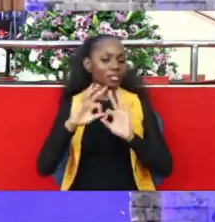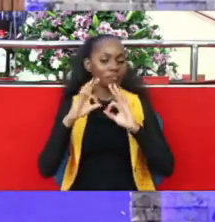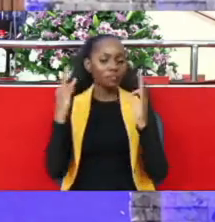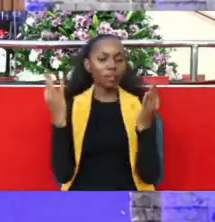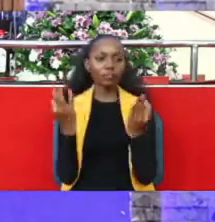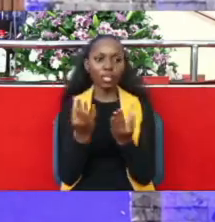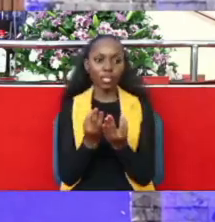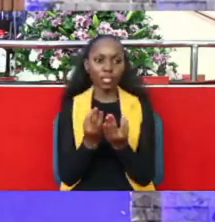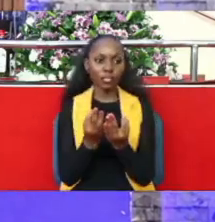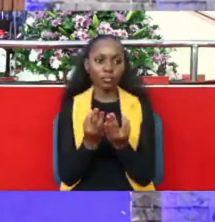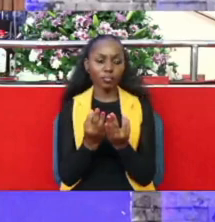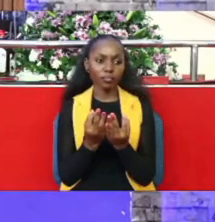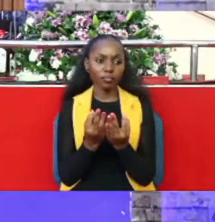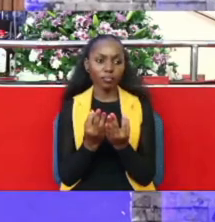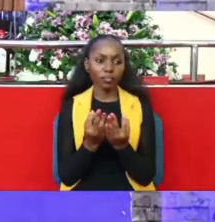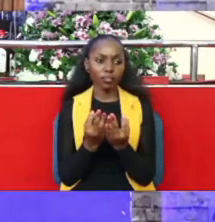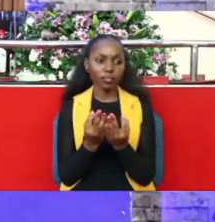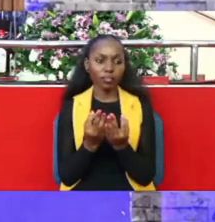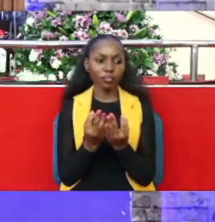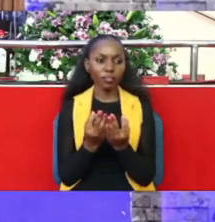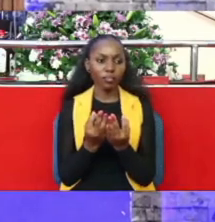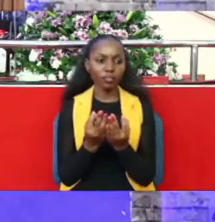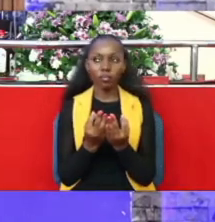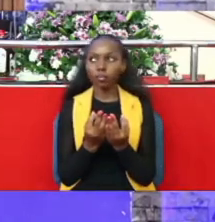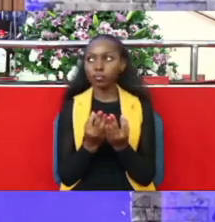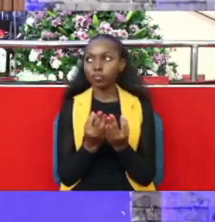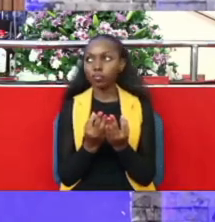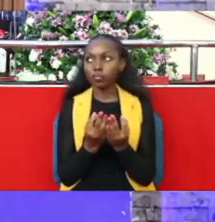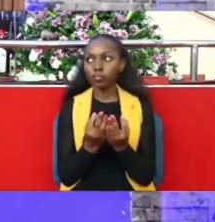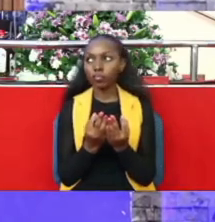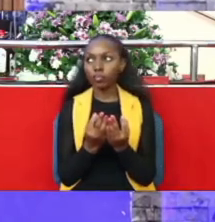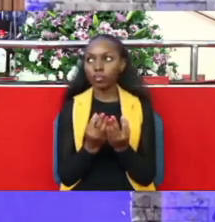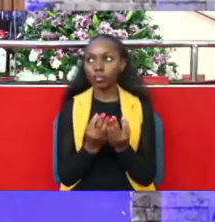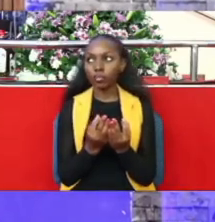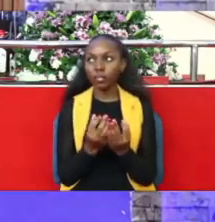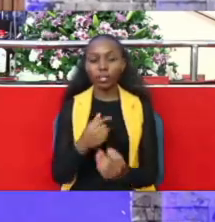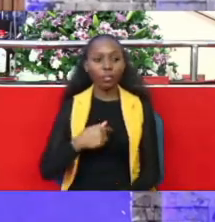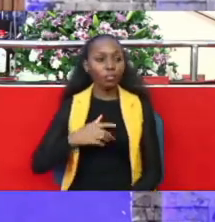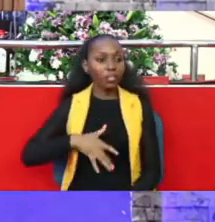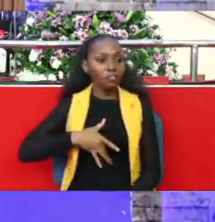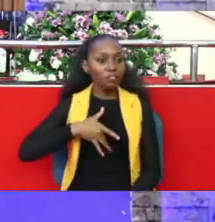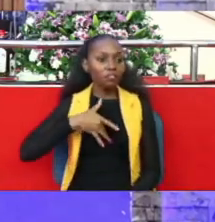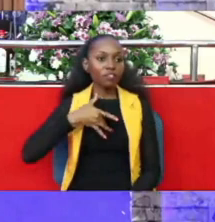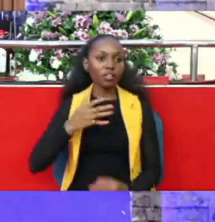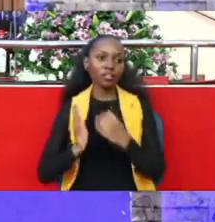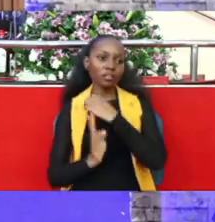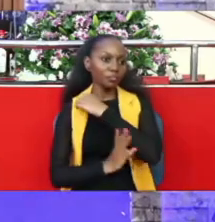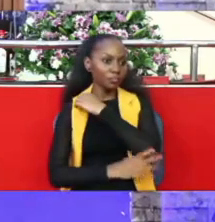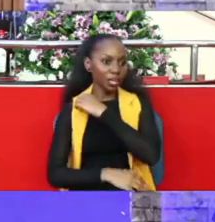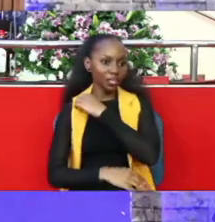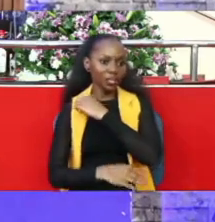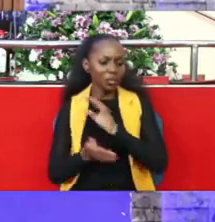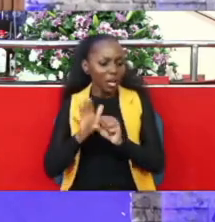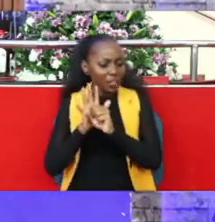at the family I come from, I do not even have a way I could stand before this great multitude. Tukiangalia familia ambazo